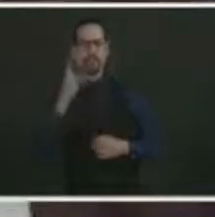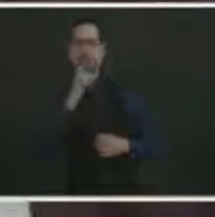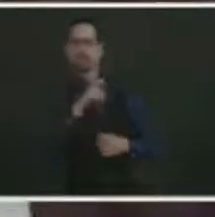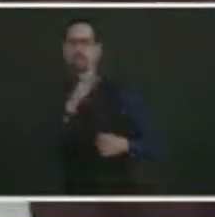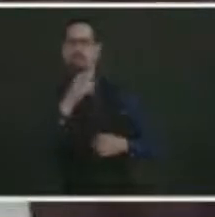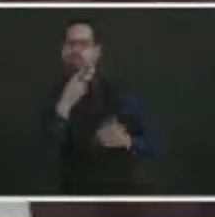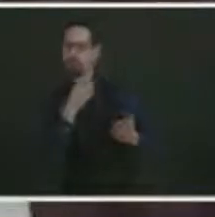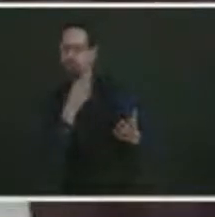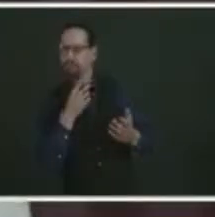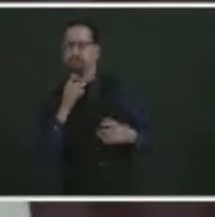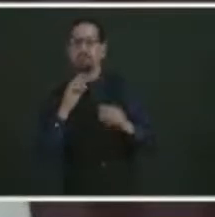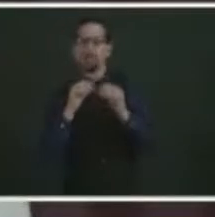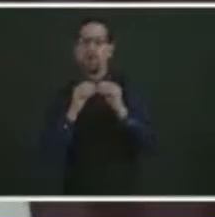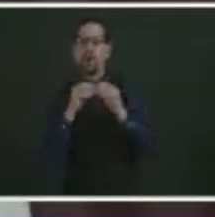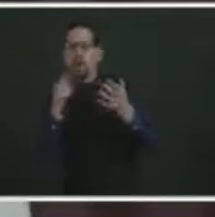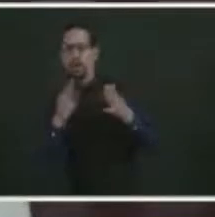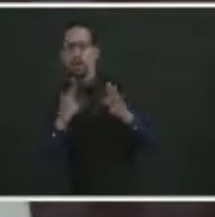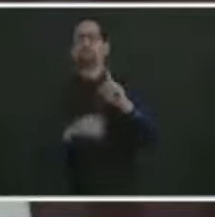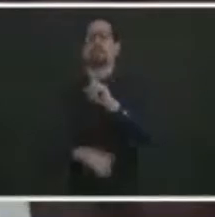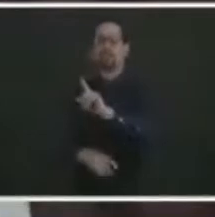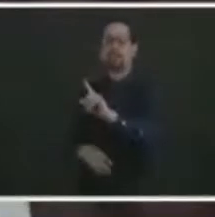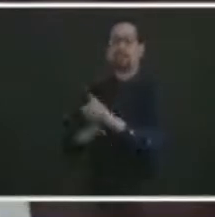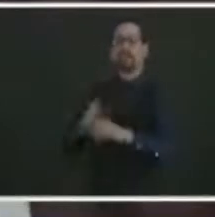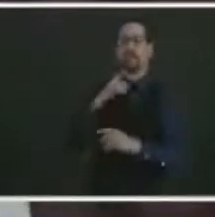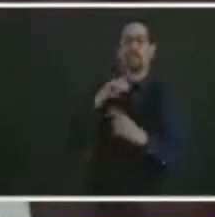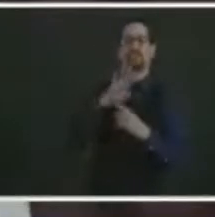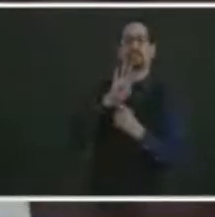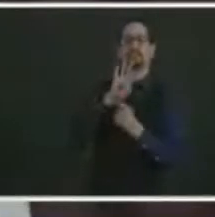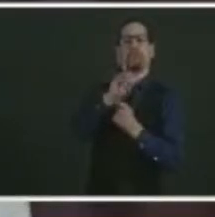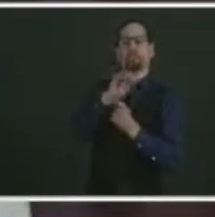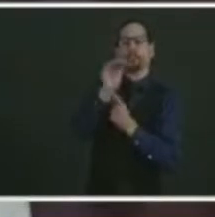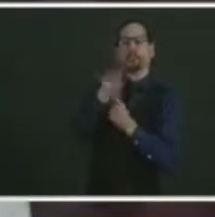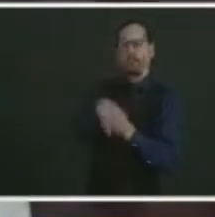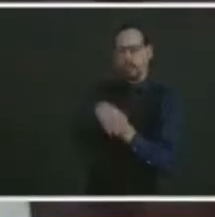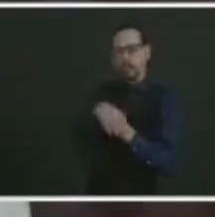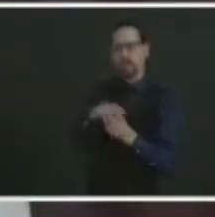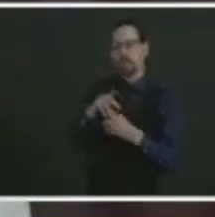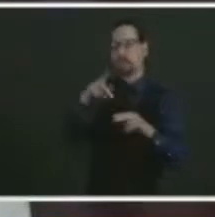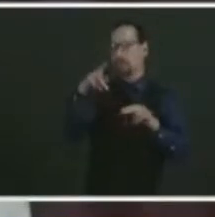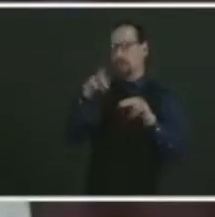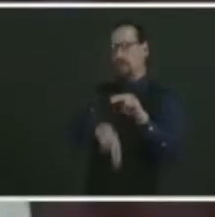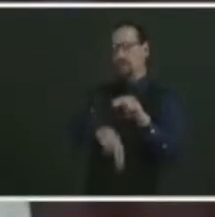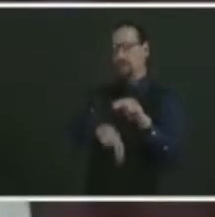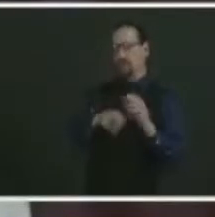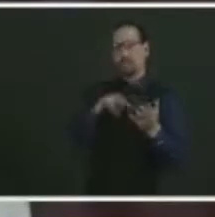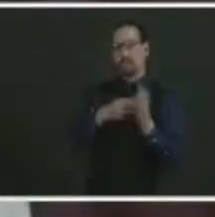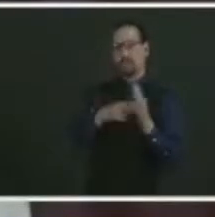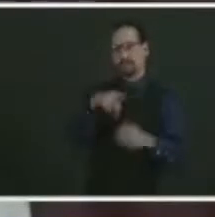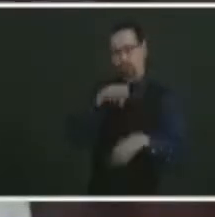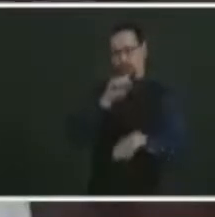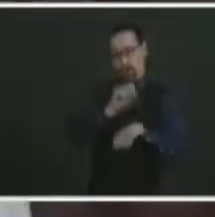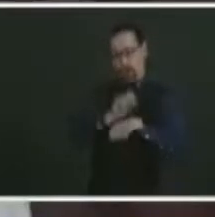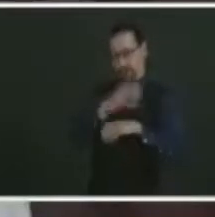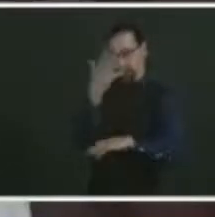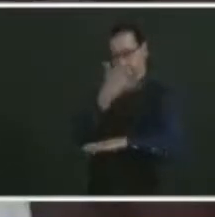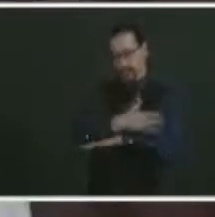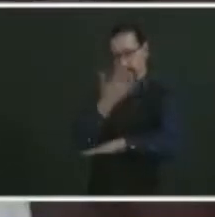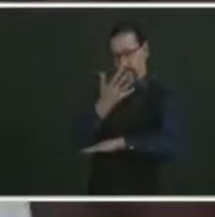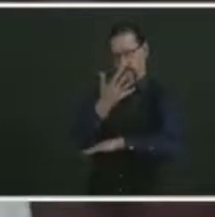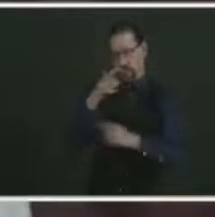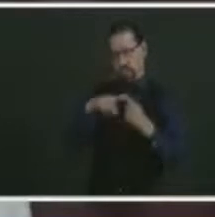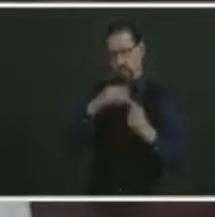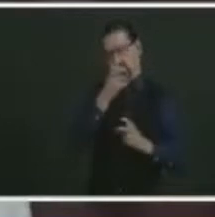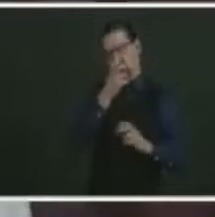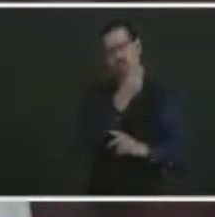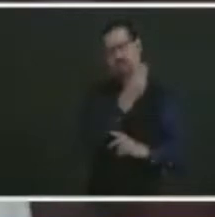a 40% reduction in hours, which means if you're a 5-day-a-week employee, you go down to 3 days a week. You continue to receive your state